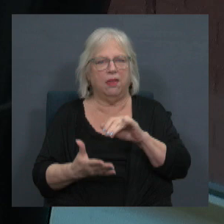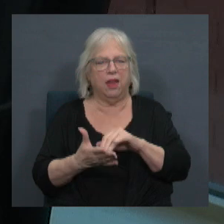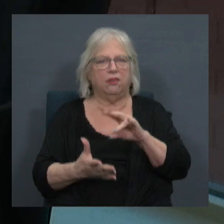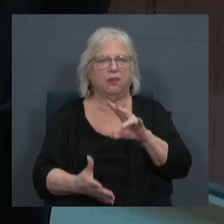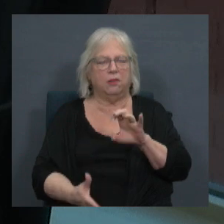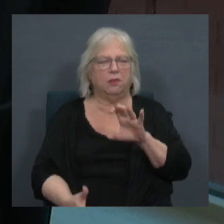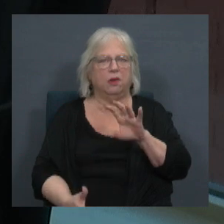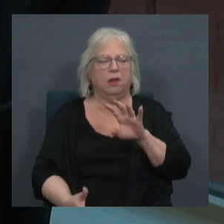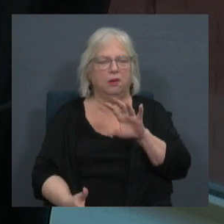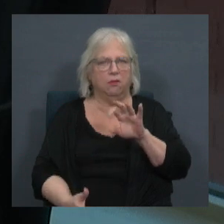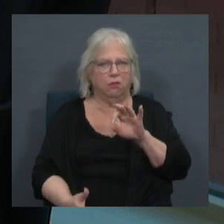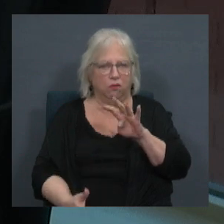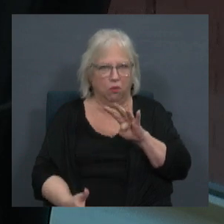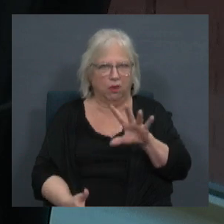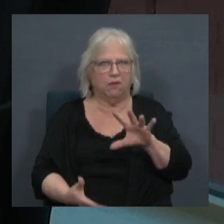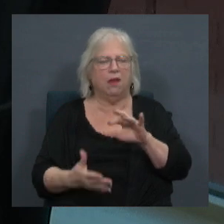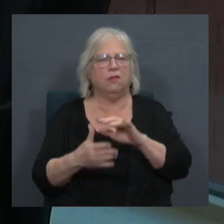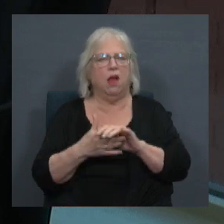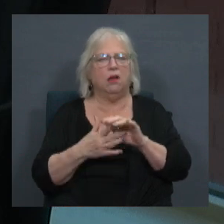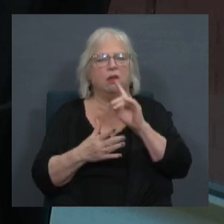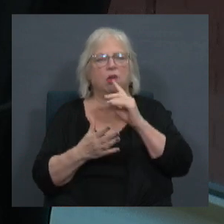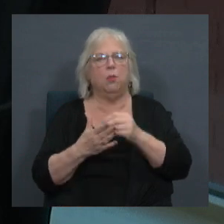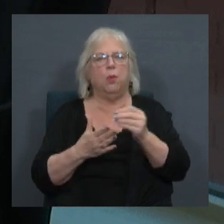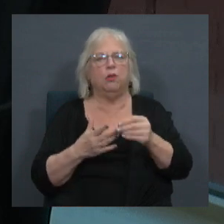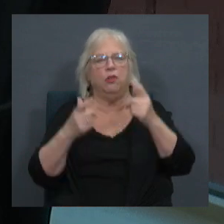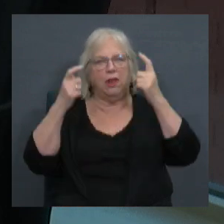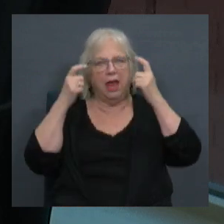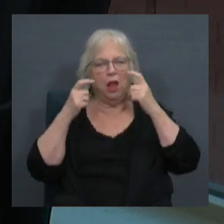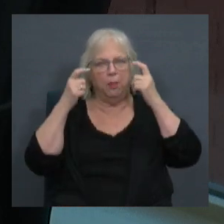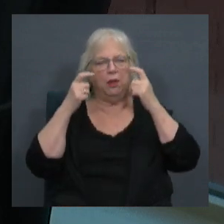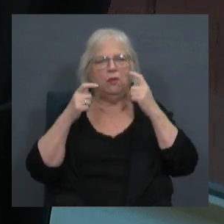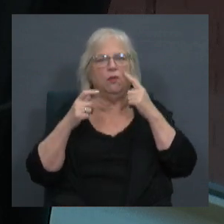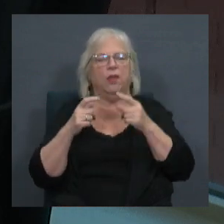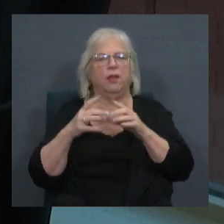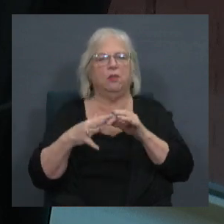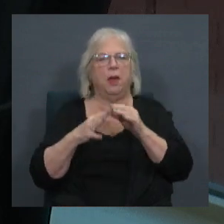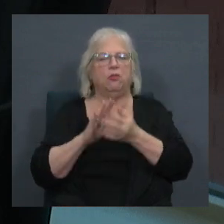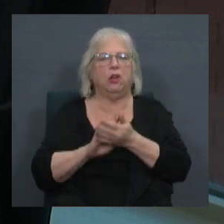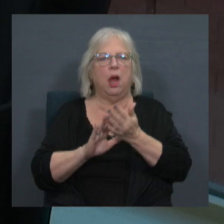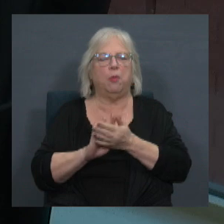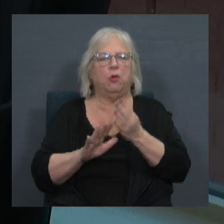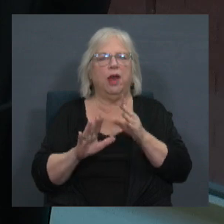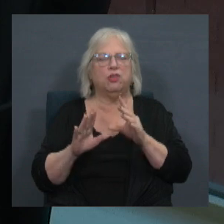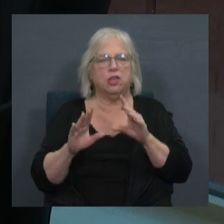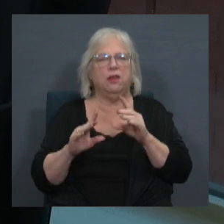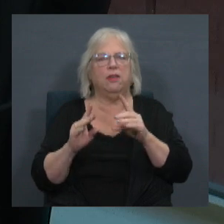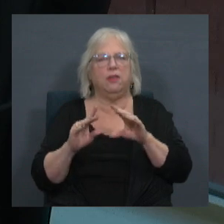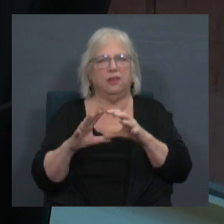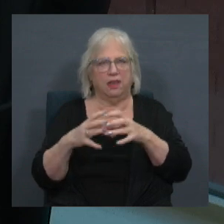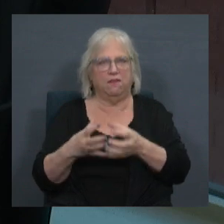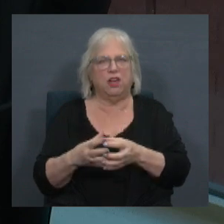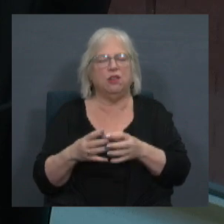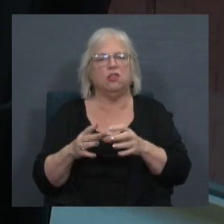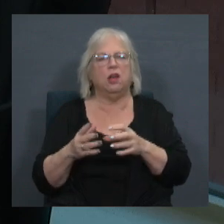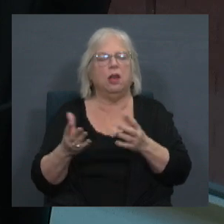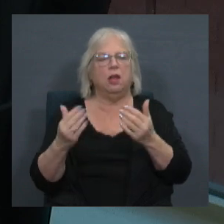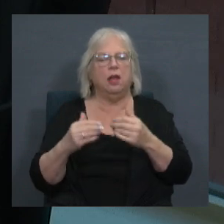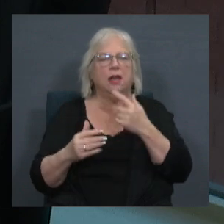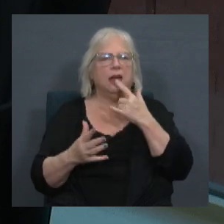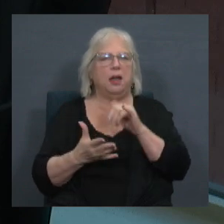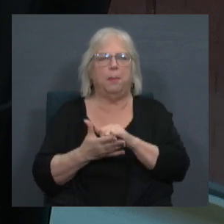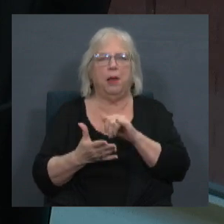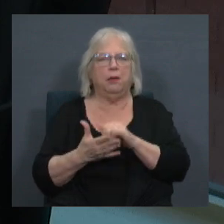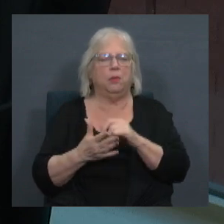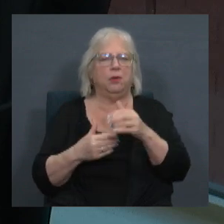$49,775 plus applicable taxes and fees for the purchase of helmets for the Special Operations Division and for other purposes. An ordinance to declare it impractical